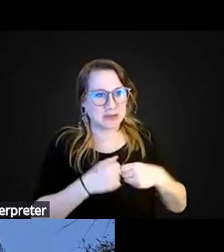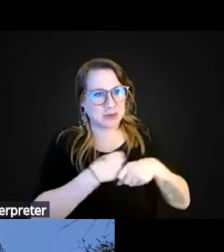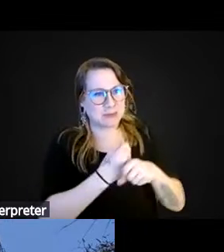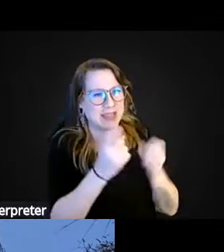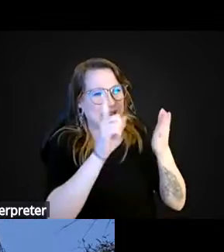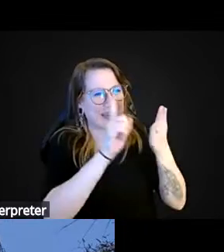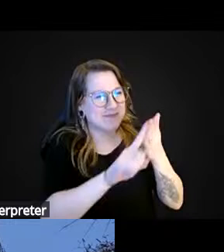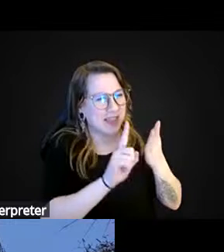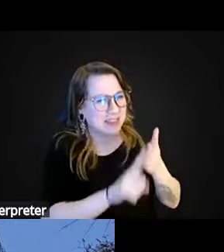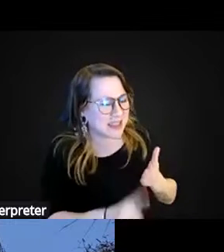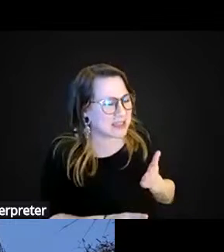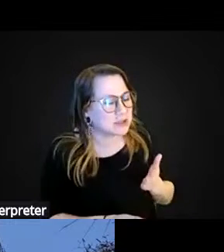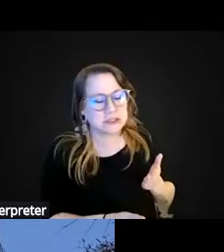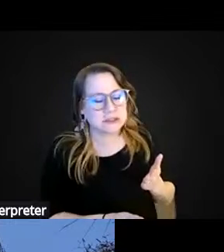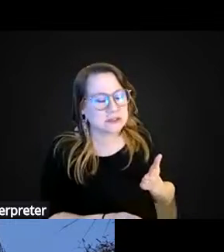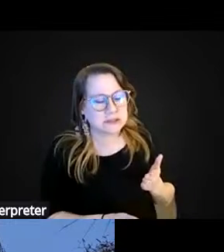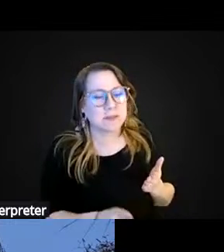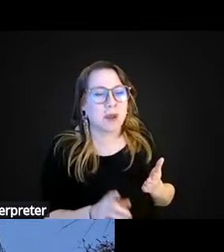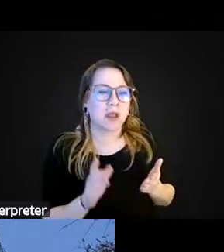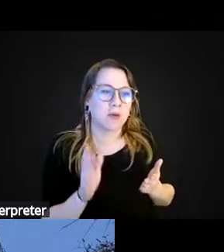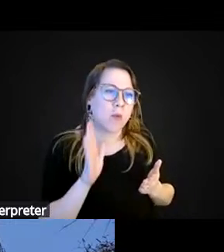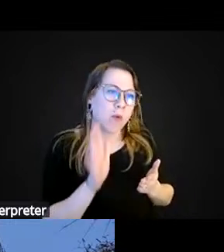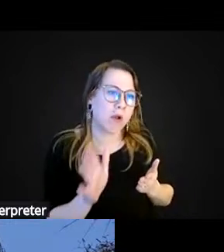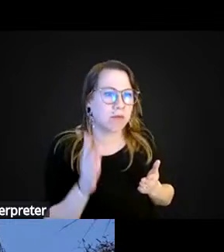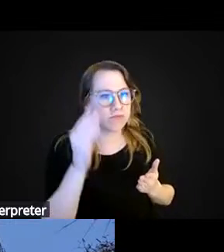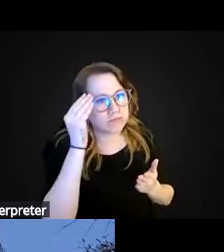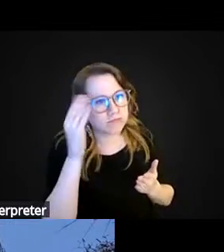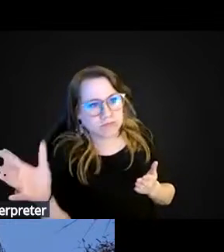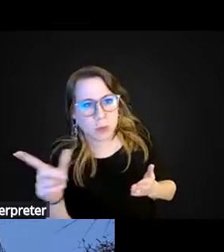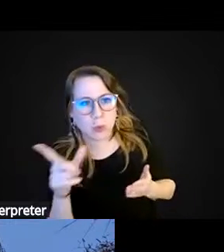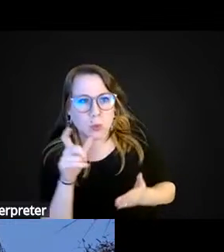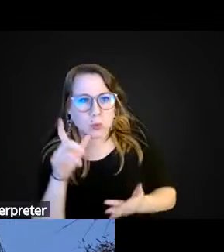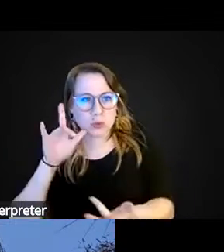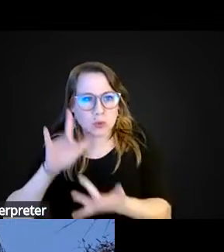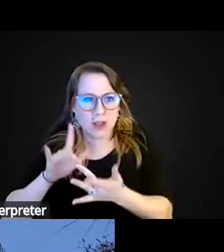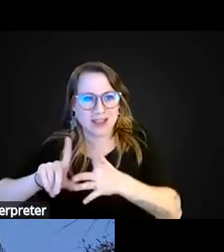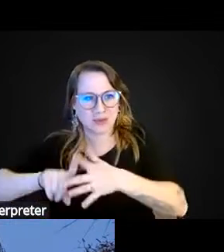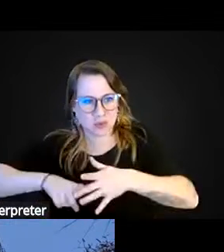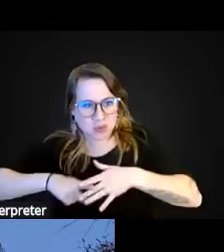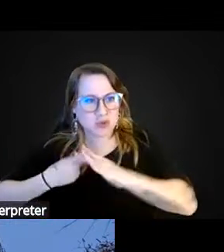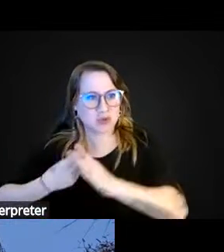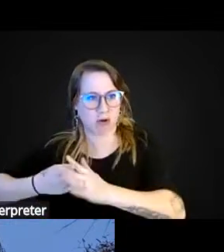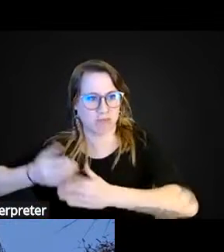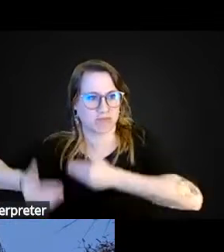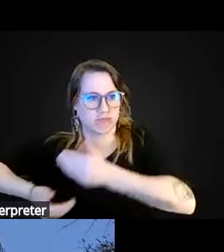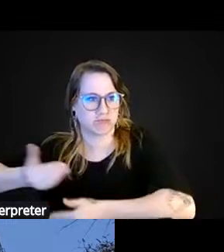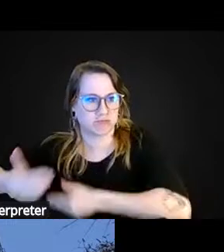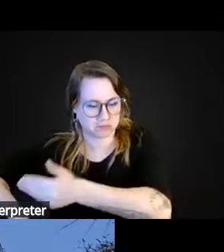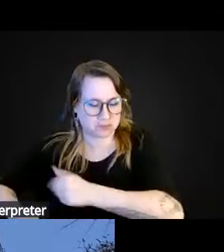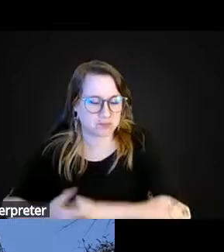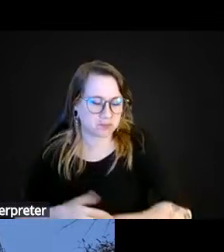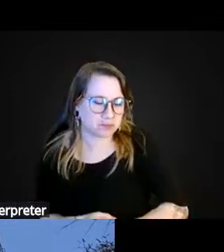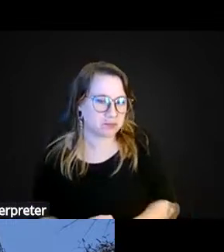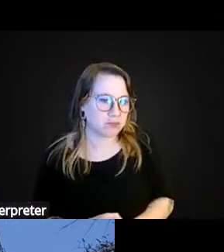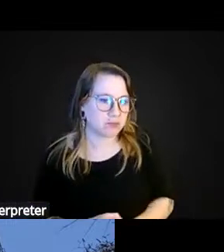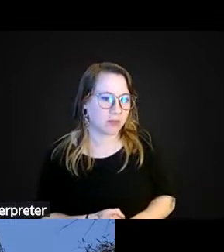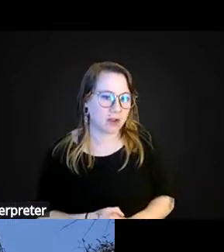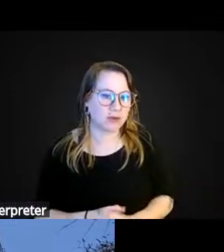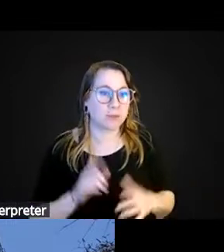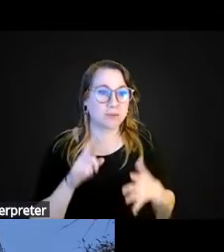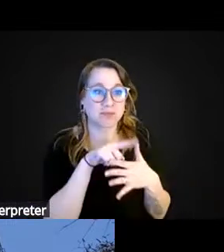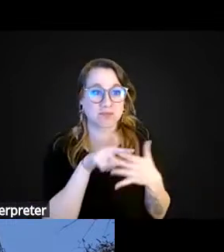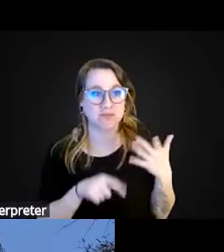into it, but it'll give you the folks to reach out to start that. So those are kind of some of the major